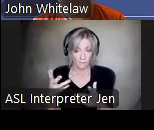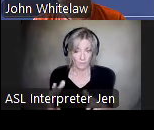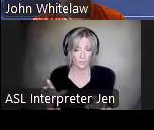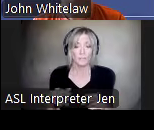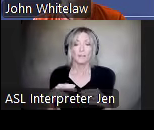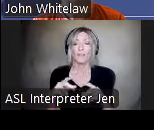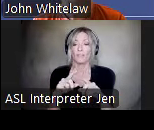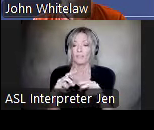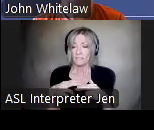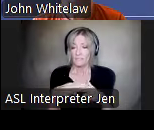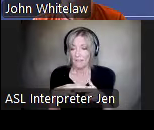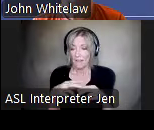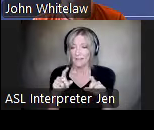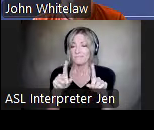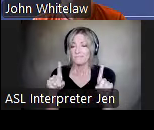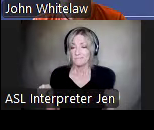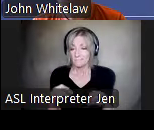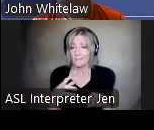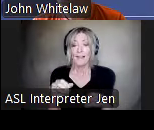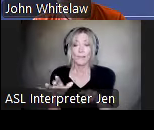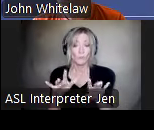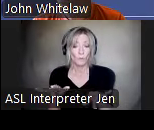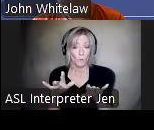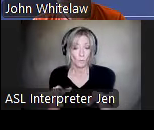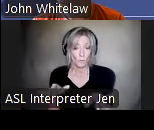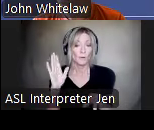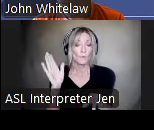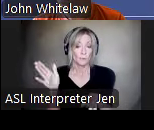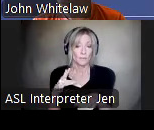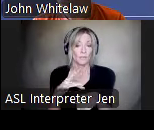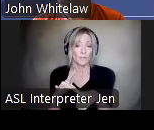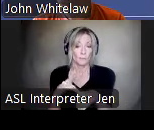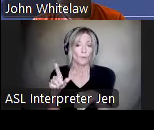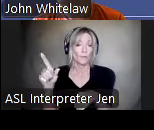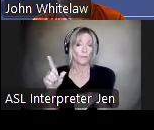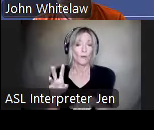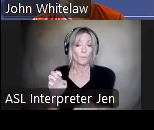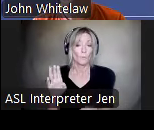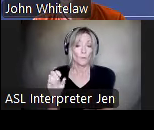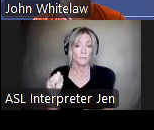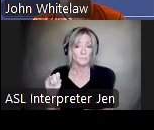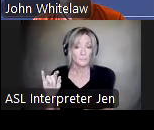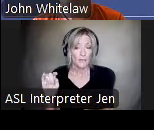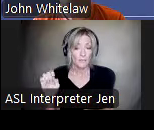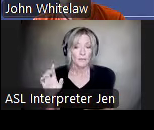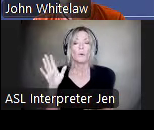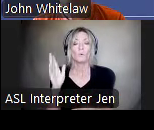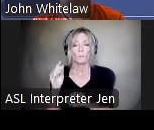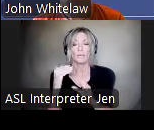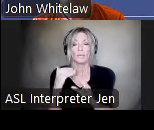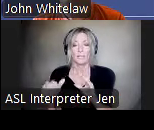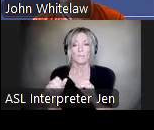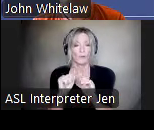and the recording of today's presentation will be available on our website and will be emailed to